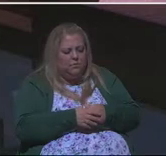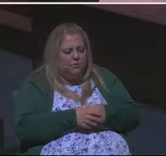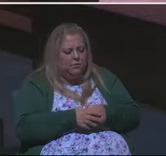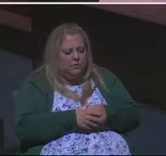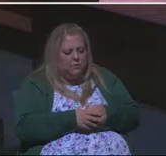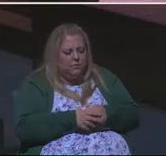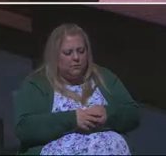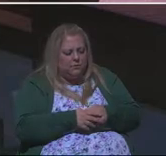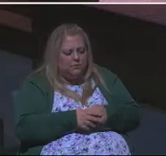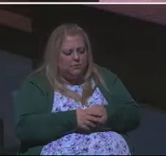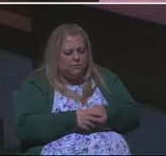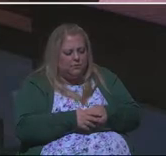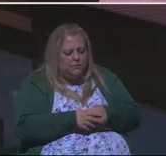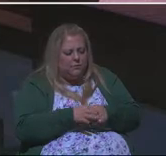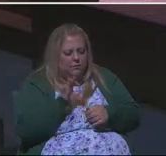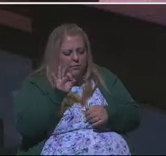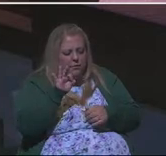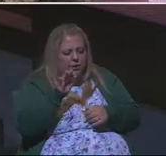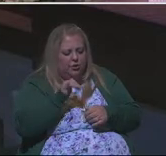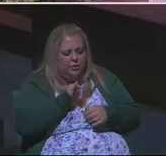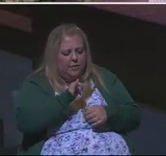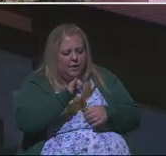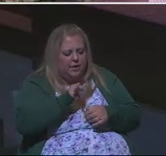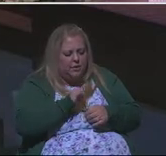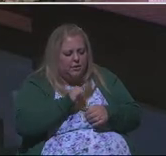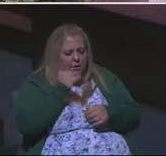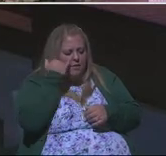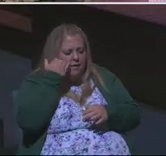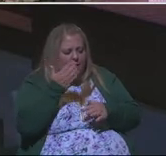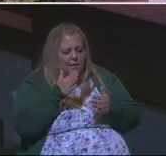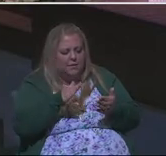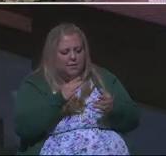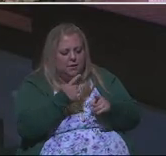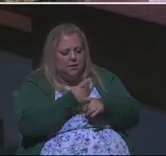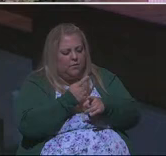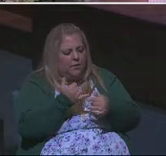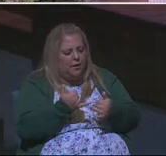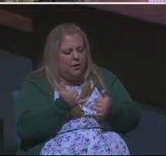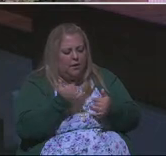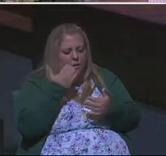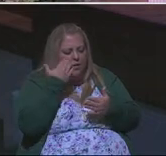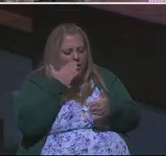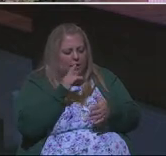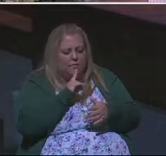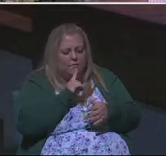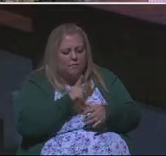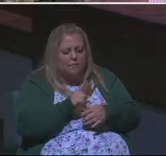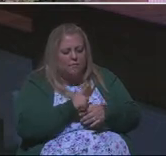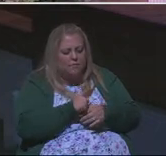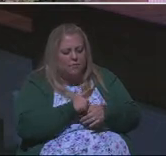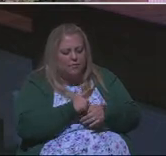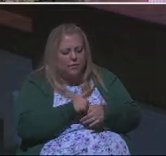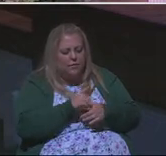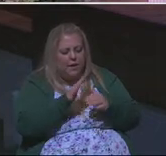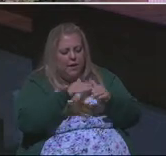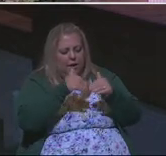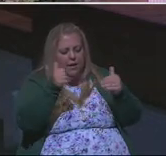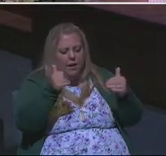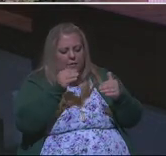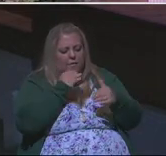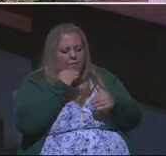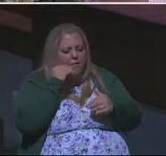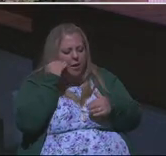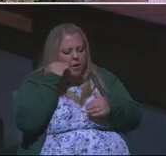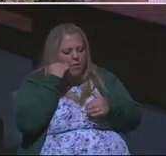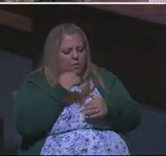balcony? Preacher, me too. If I died right now, I'm really not sure that heaven would be my home. While we wait another